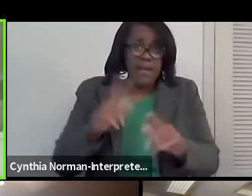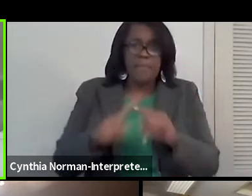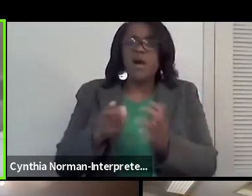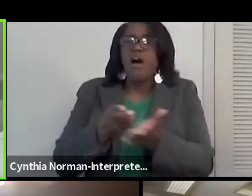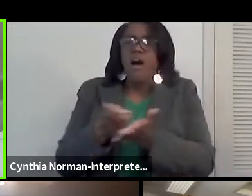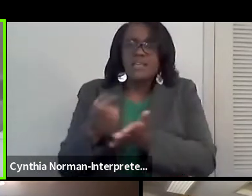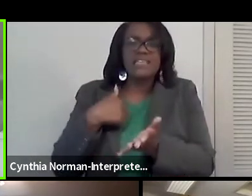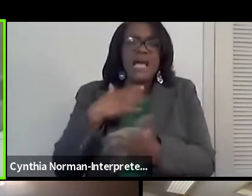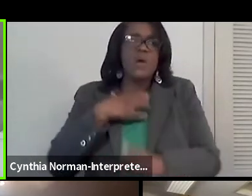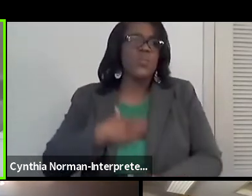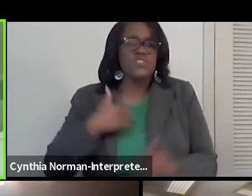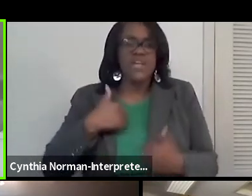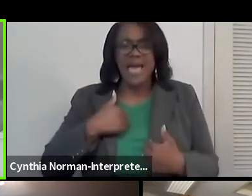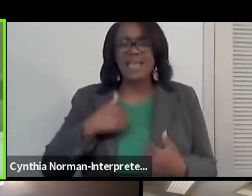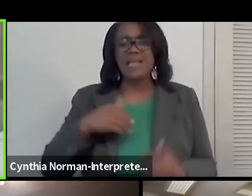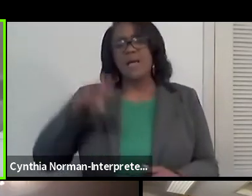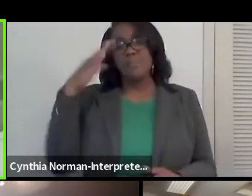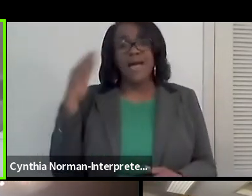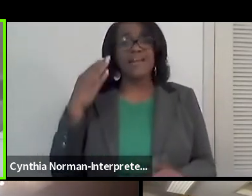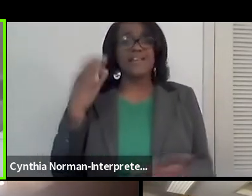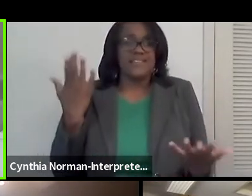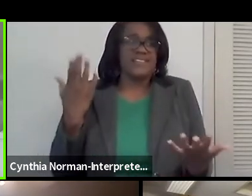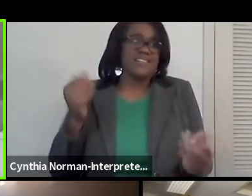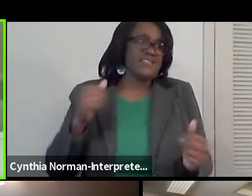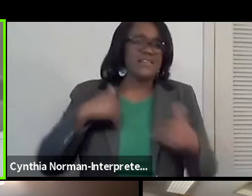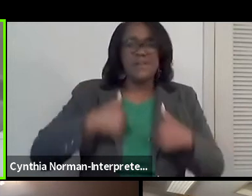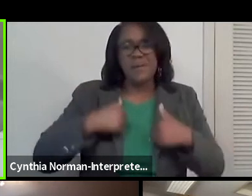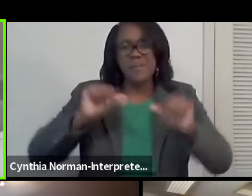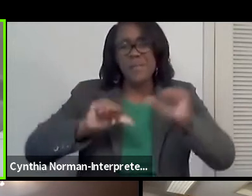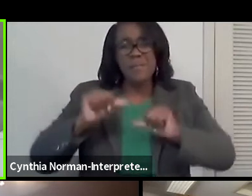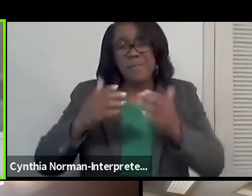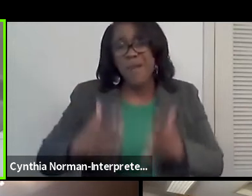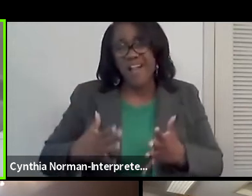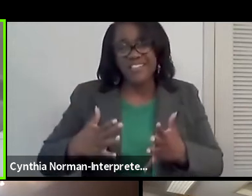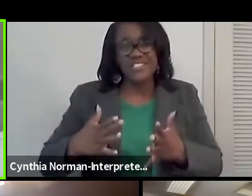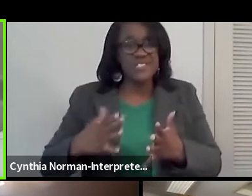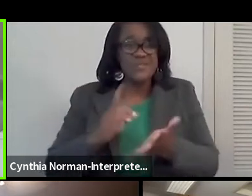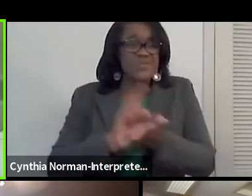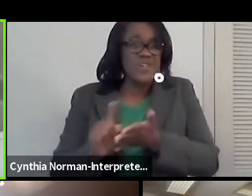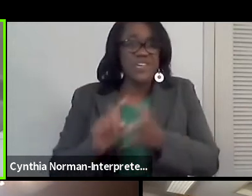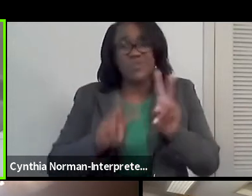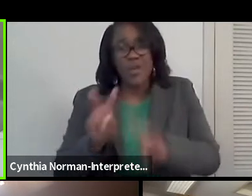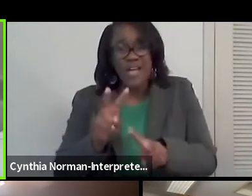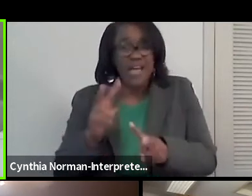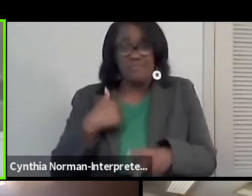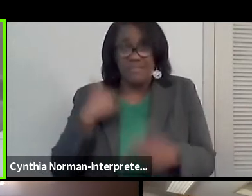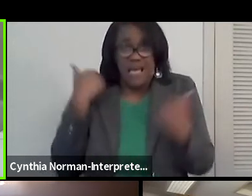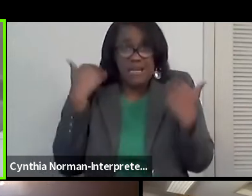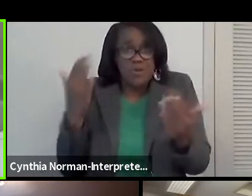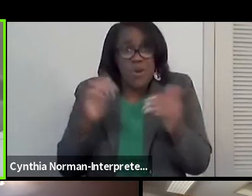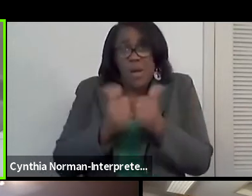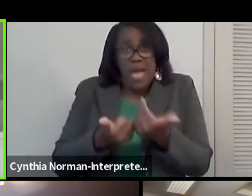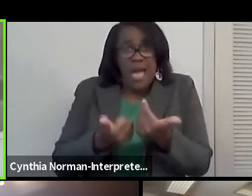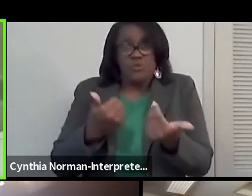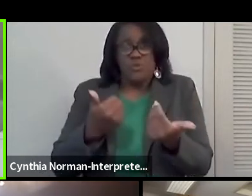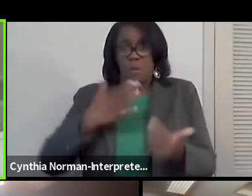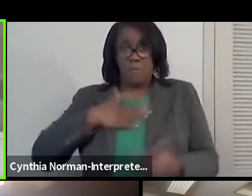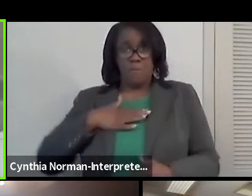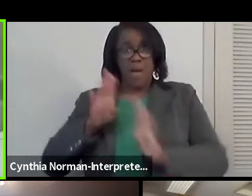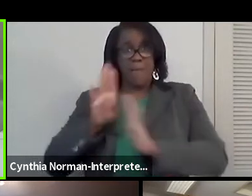had a Black Mammalogists Week to look at when I was younger, because I didn't know how to go from my background